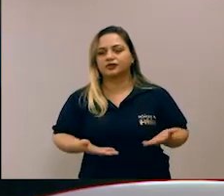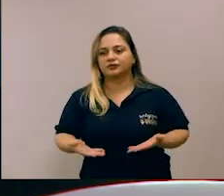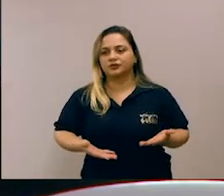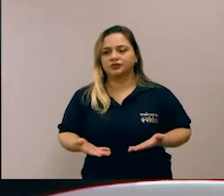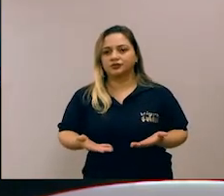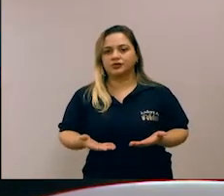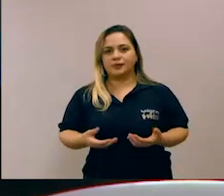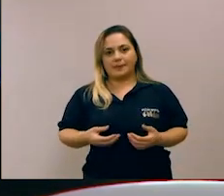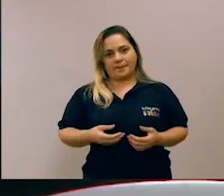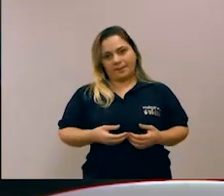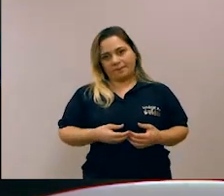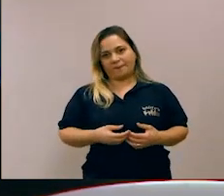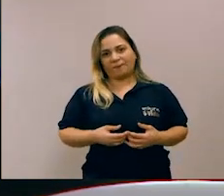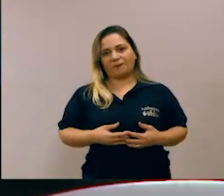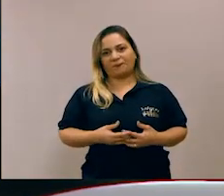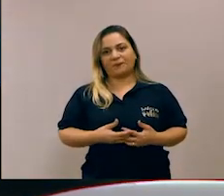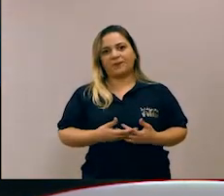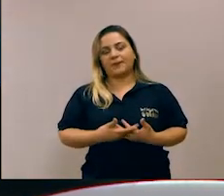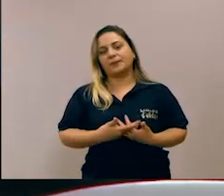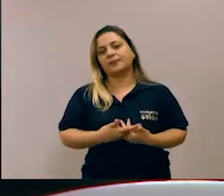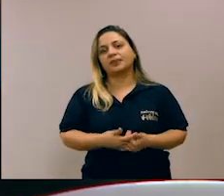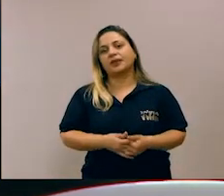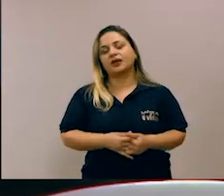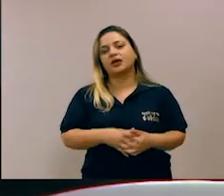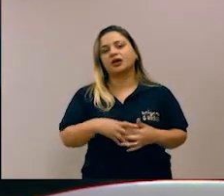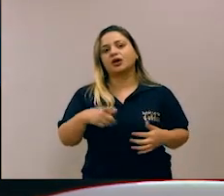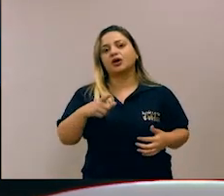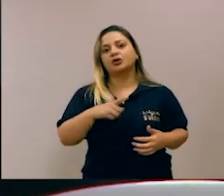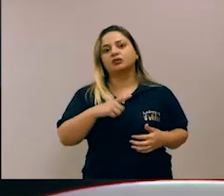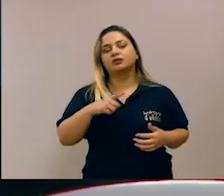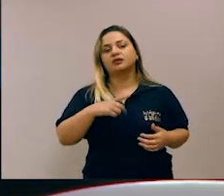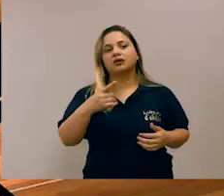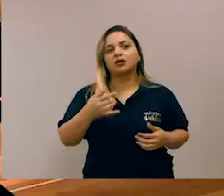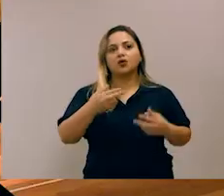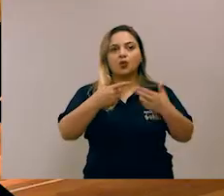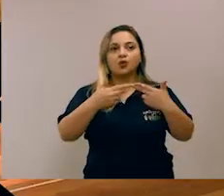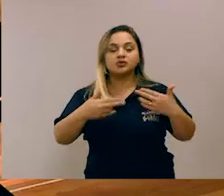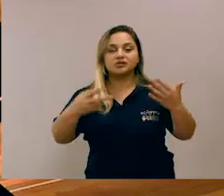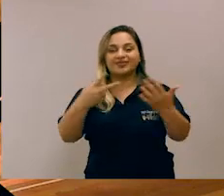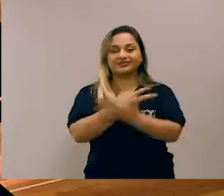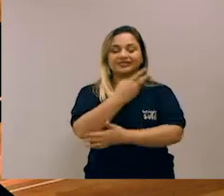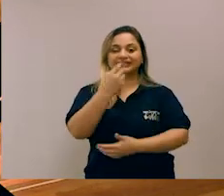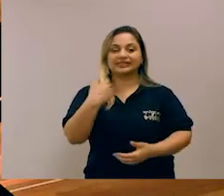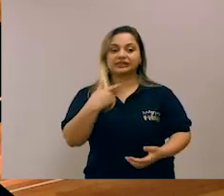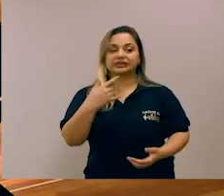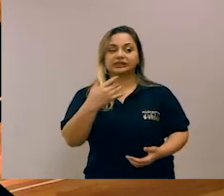really carefully. The effects are still unseen,